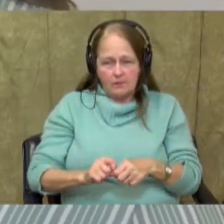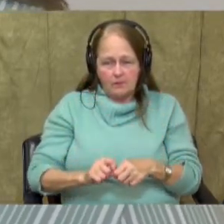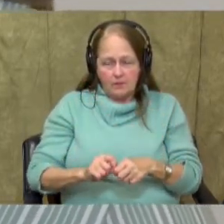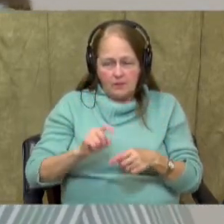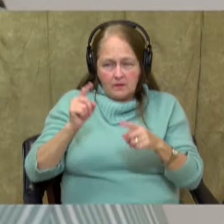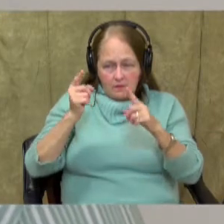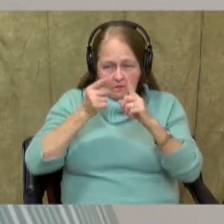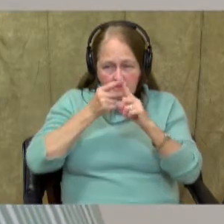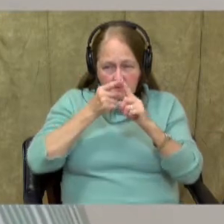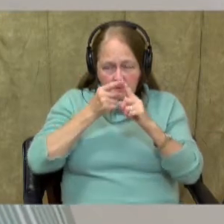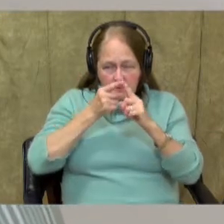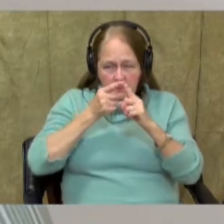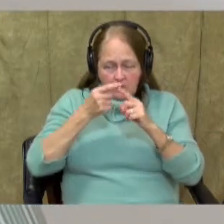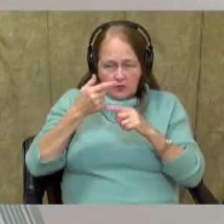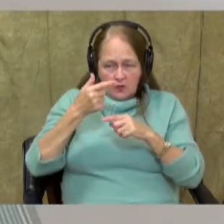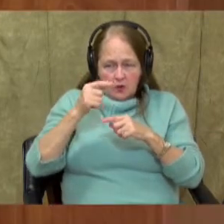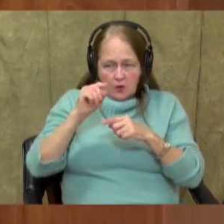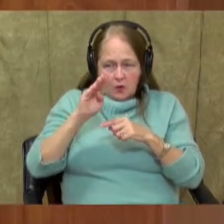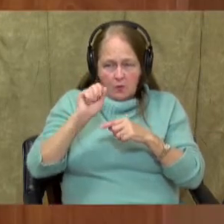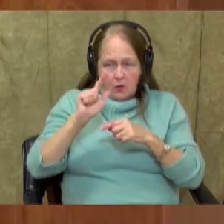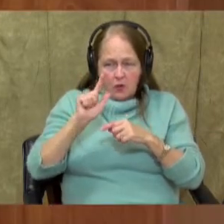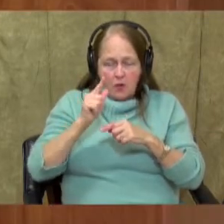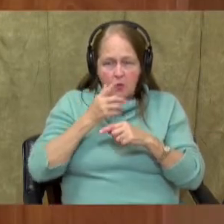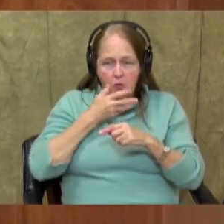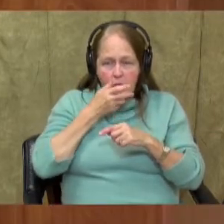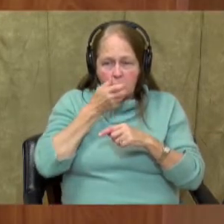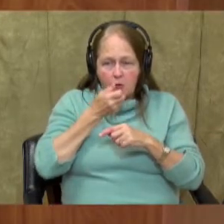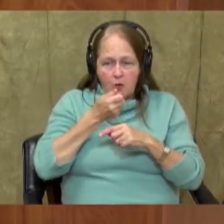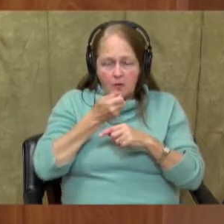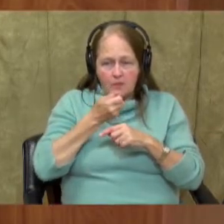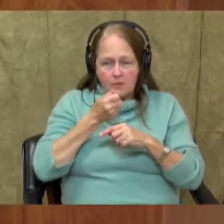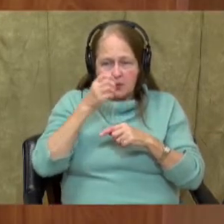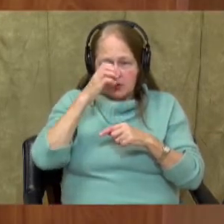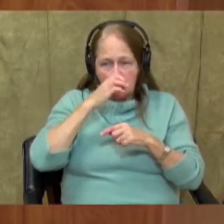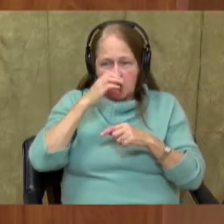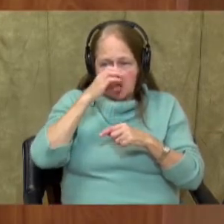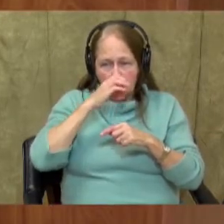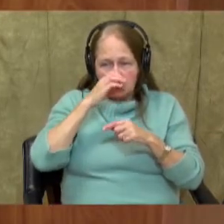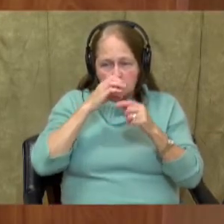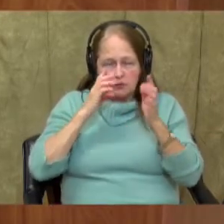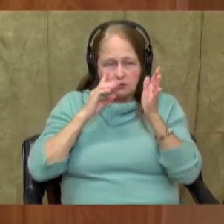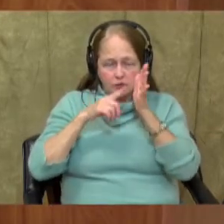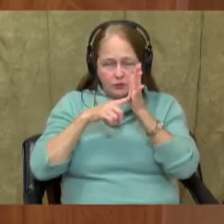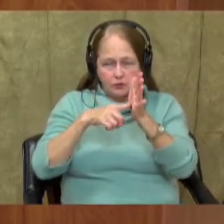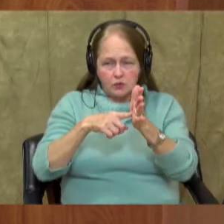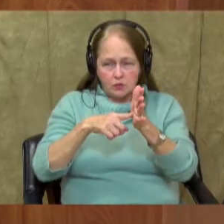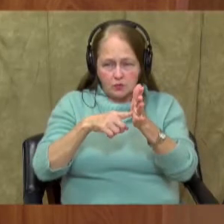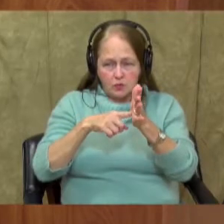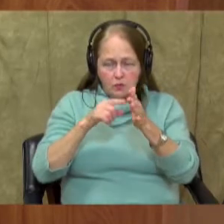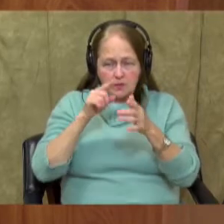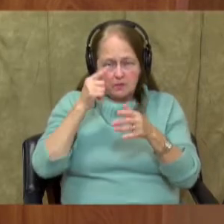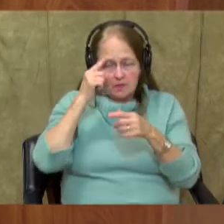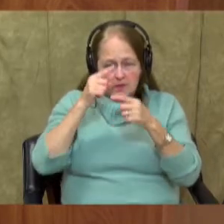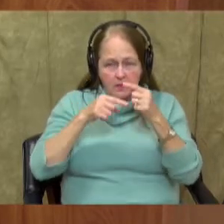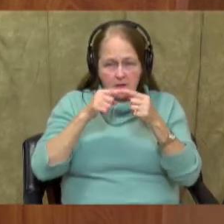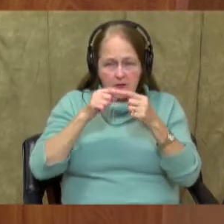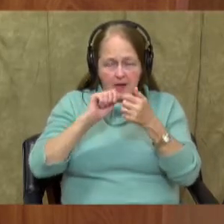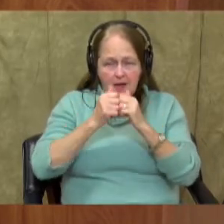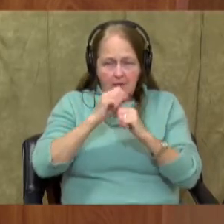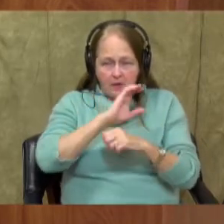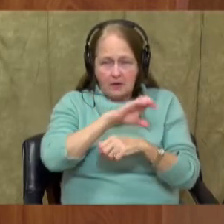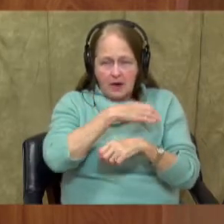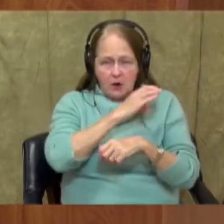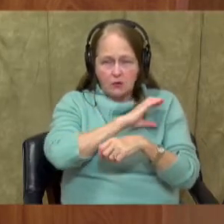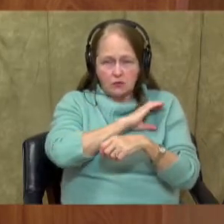So the first one is about global warming. I'm going to show you a cartoon strip on the next slide. And I want you to think about how the characters